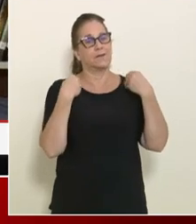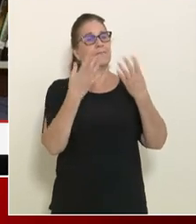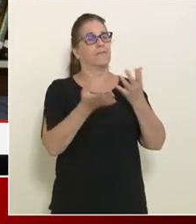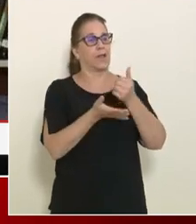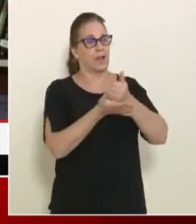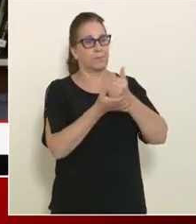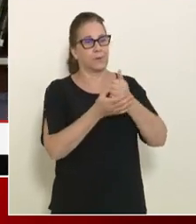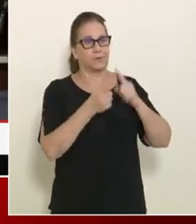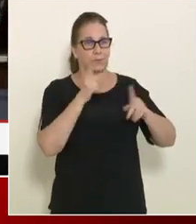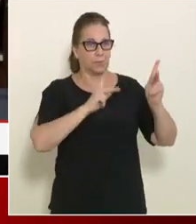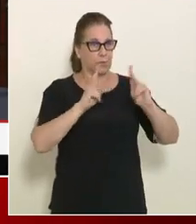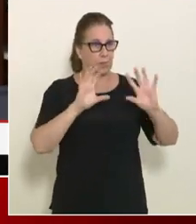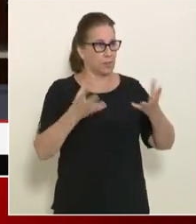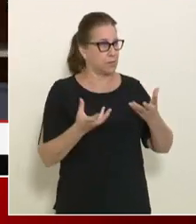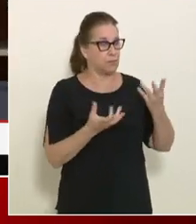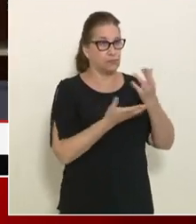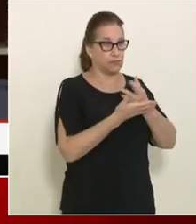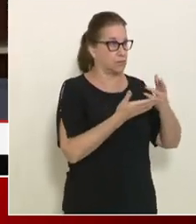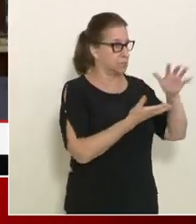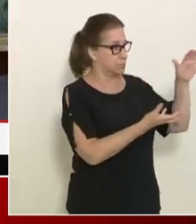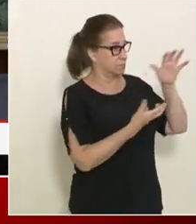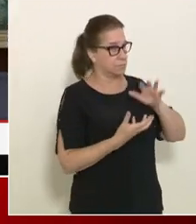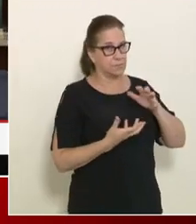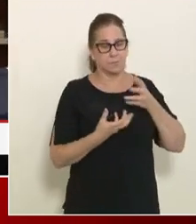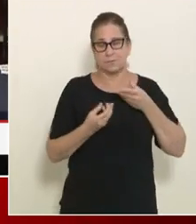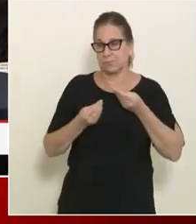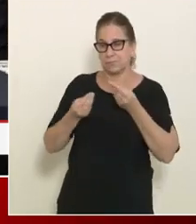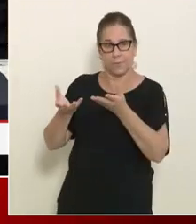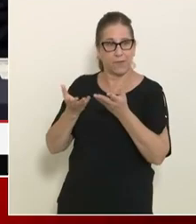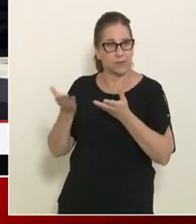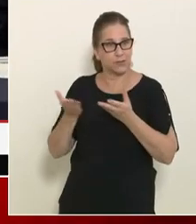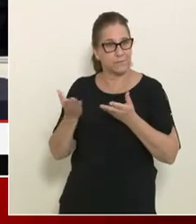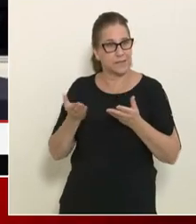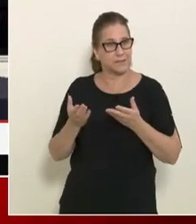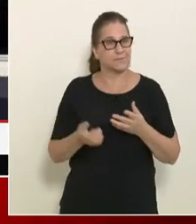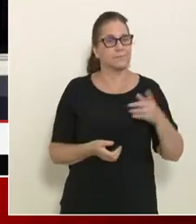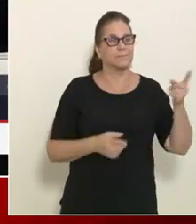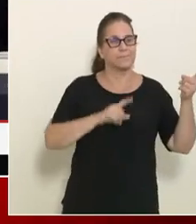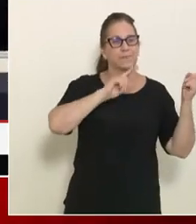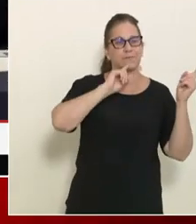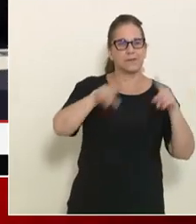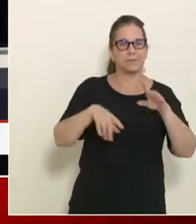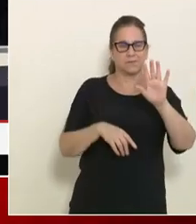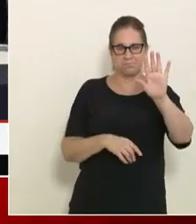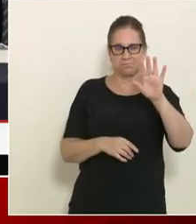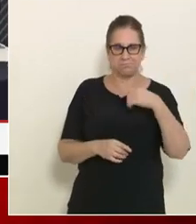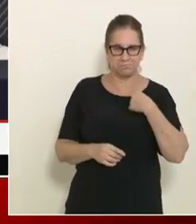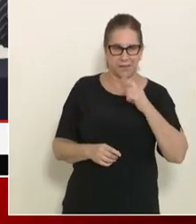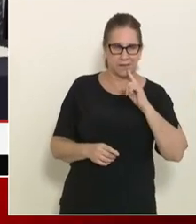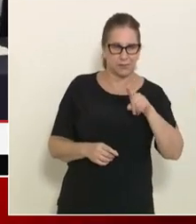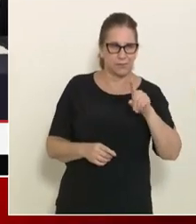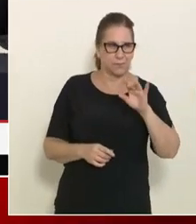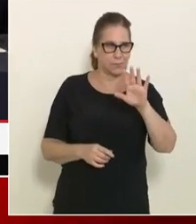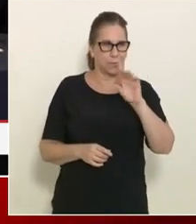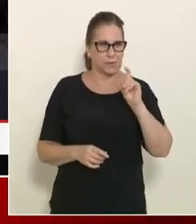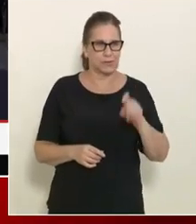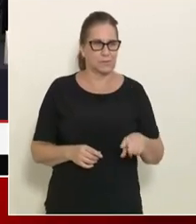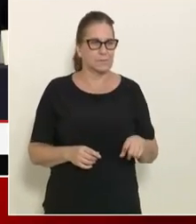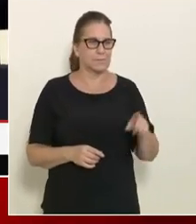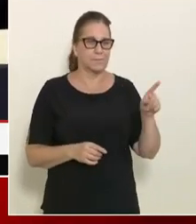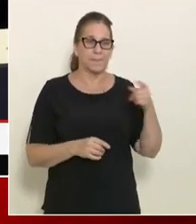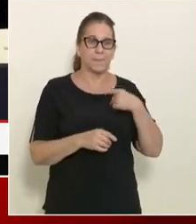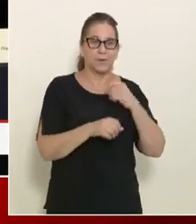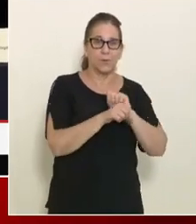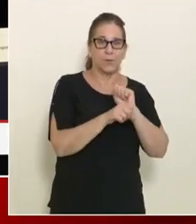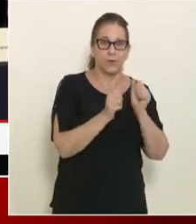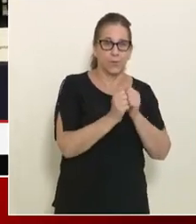because it is indeed a DBH issue. Some of the DBH clinicians have in fact been working in the communities and they plan to continue that. But